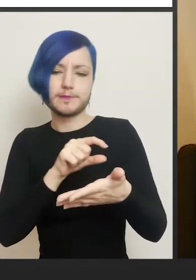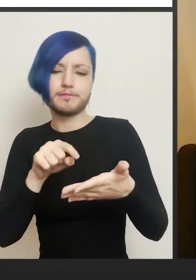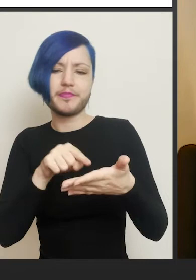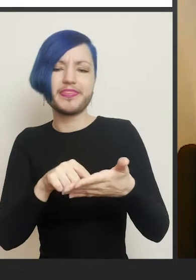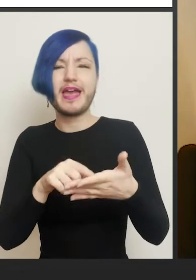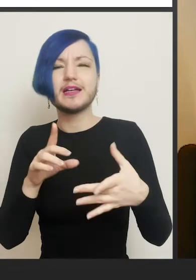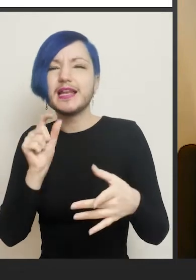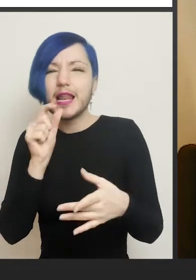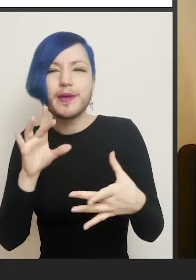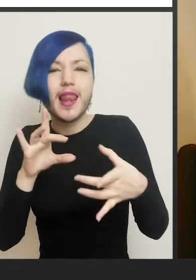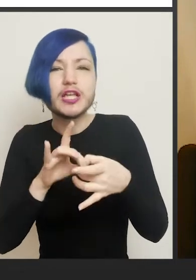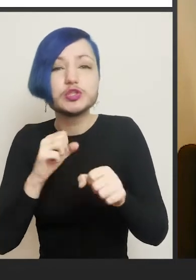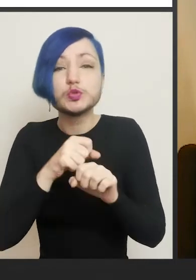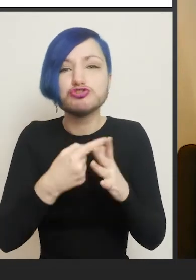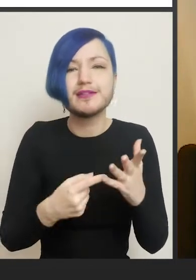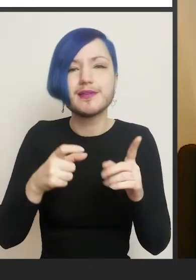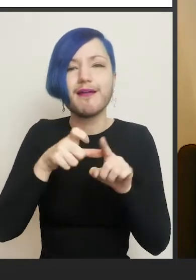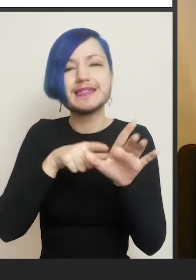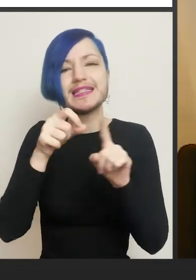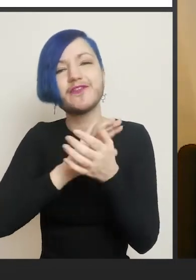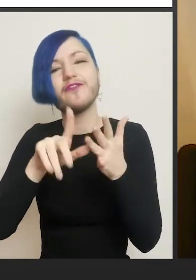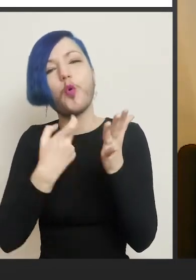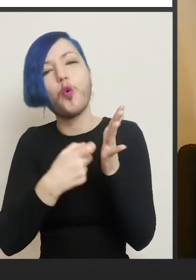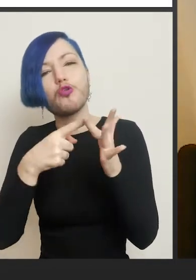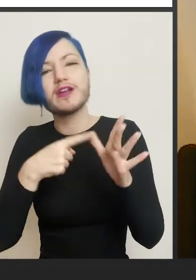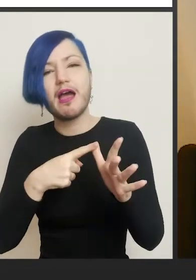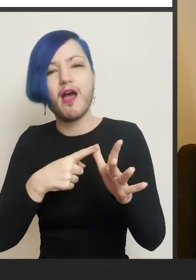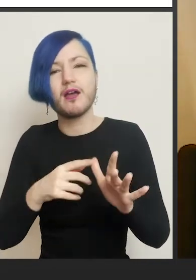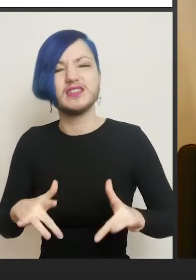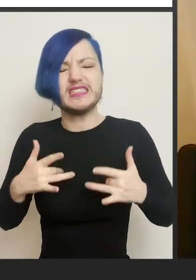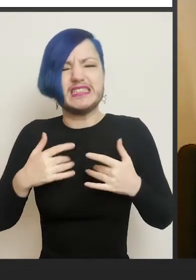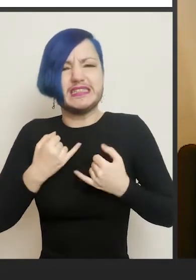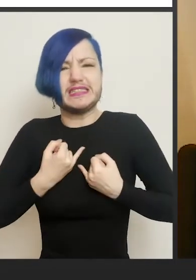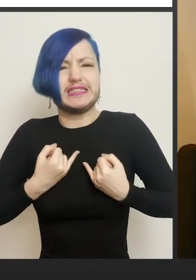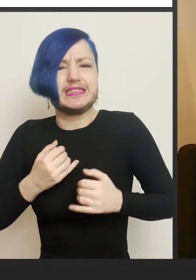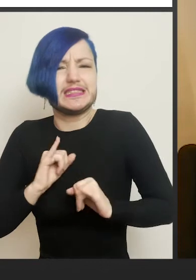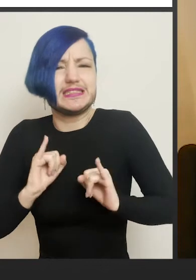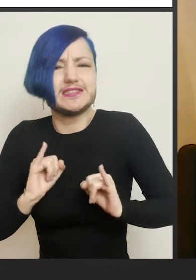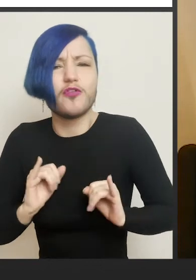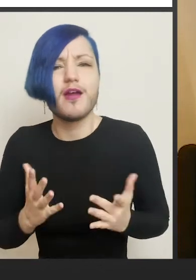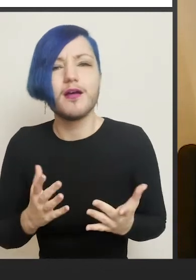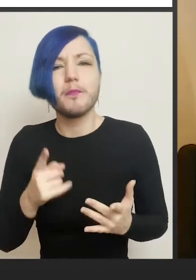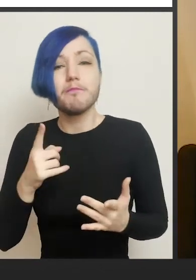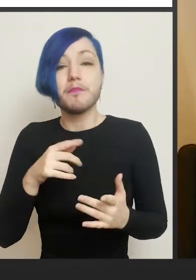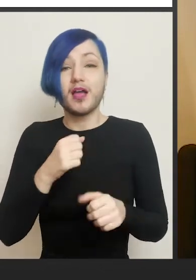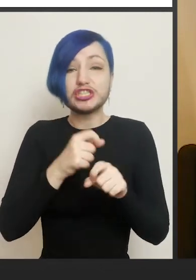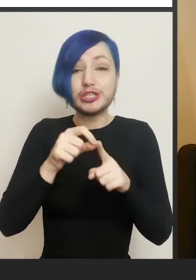I sort of alluded to gender dysphoria in there, but I wrote about it in a way that made him laugh when he read